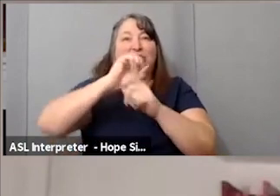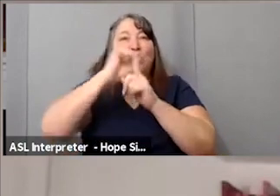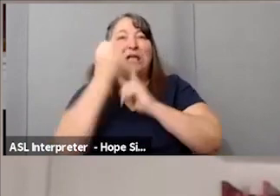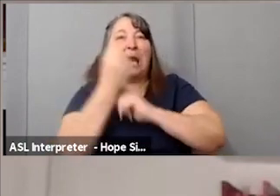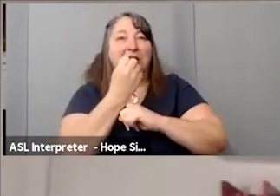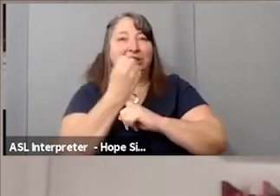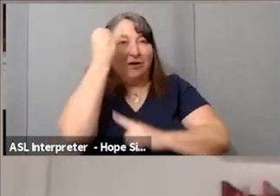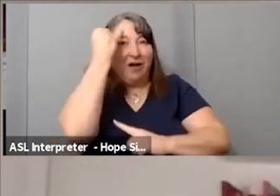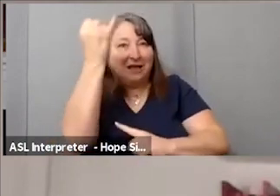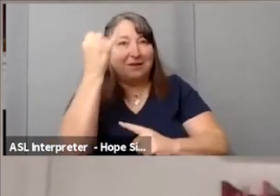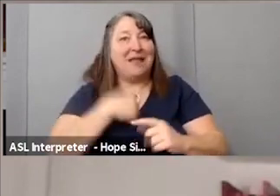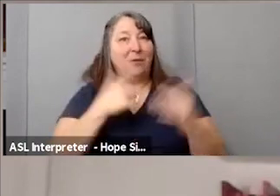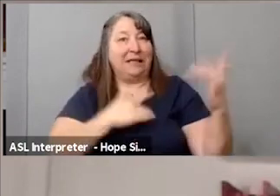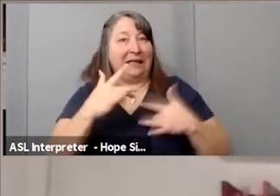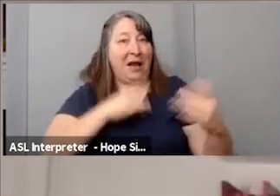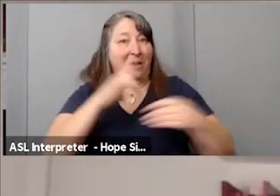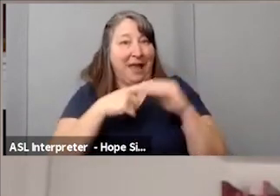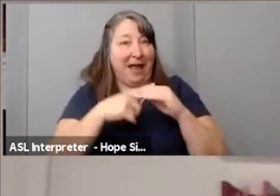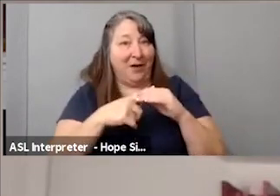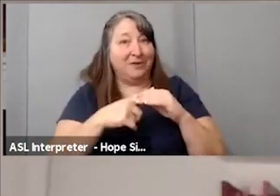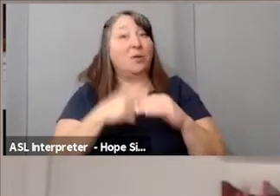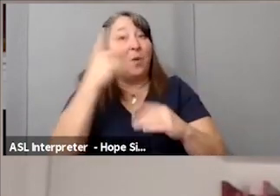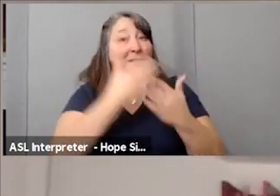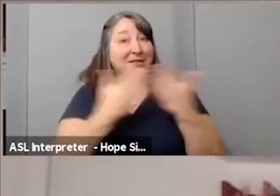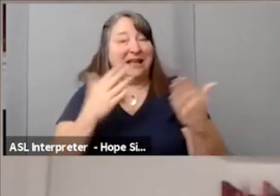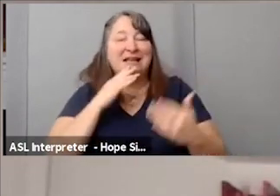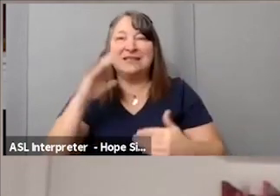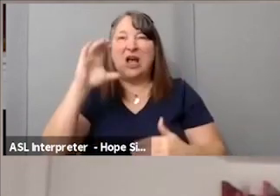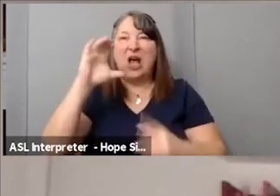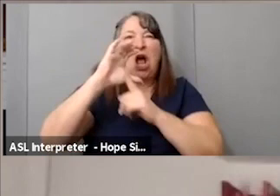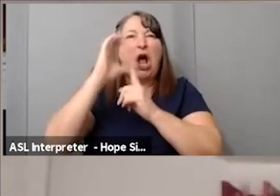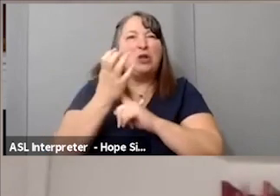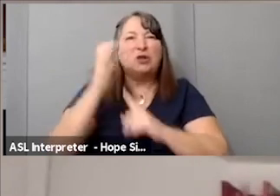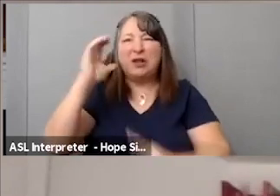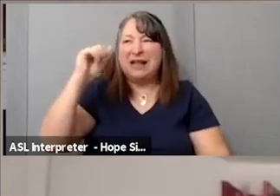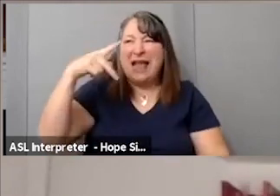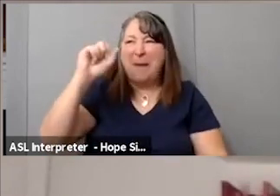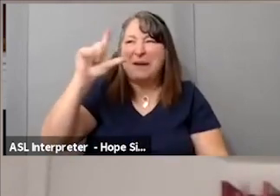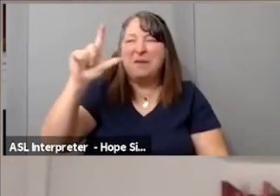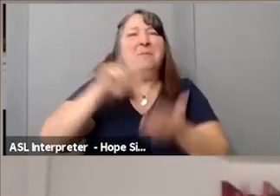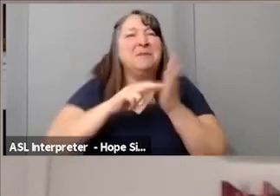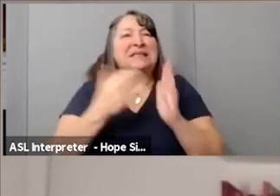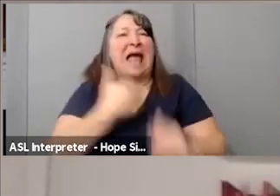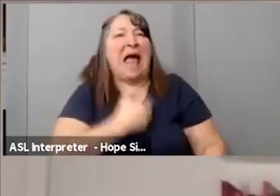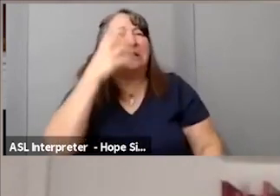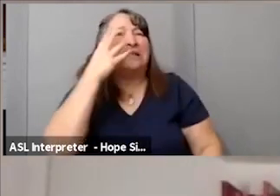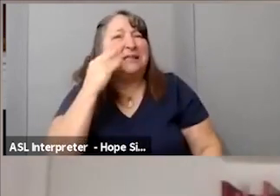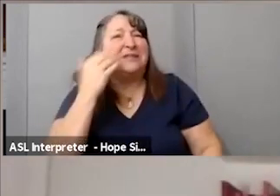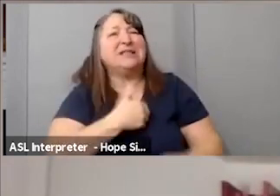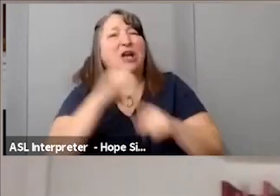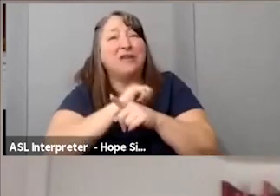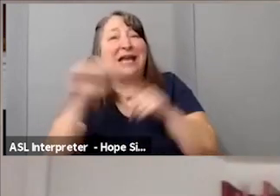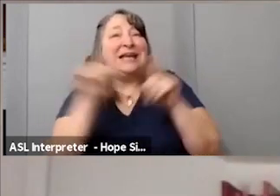I care a lot about, which you guys have both talked about, is kind of cultural capital, that we're able to use our experiences, our training as Black people,